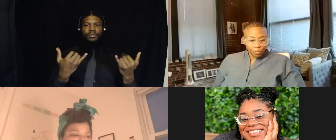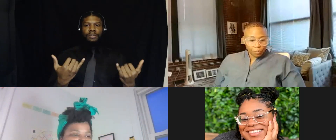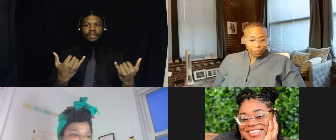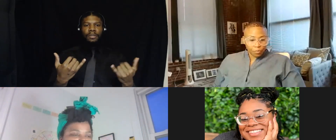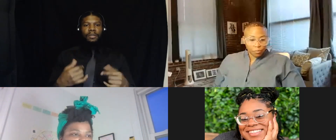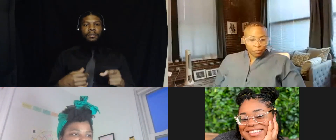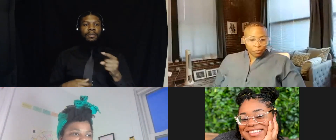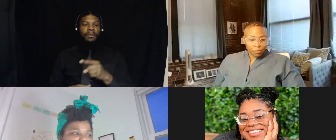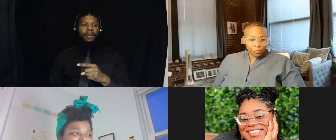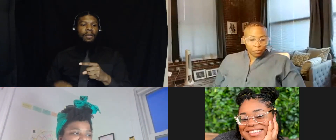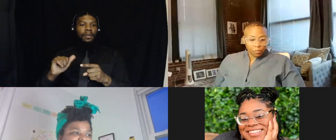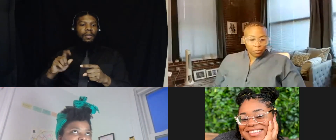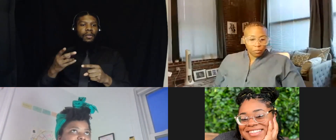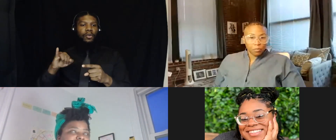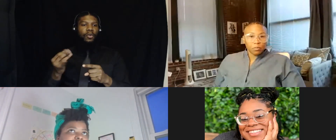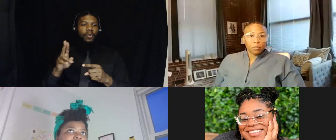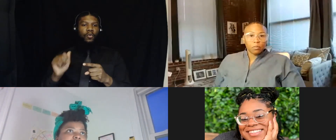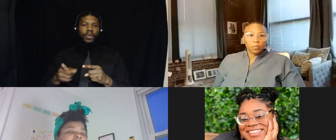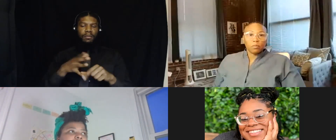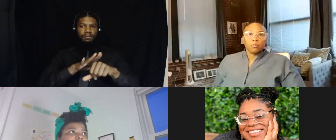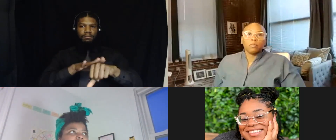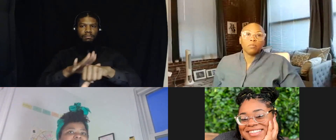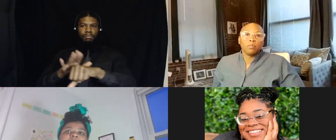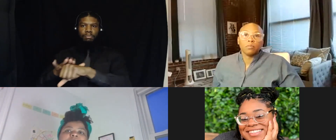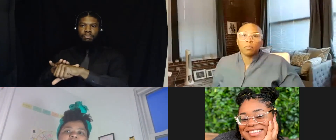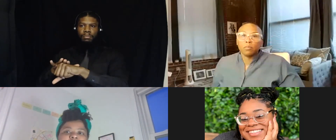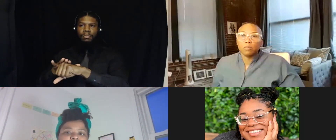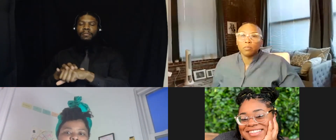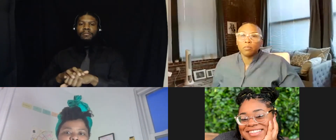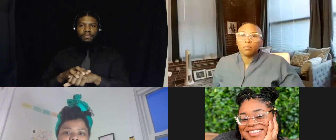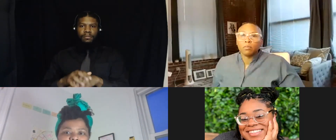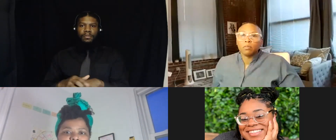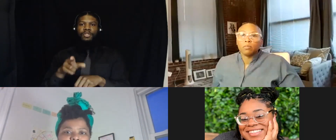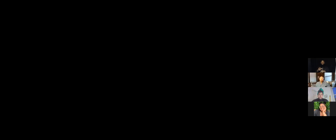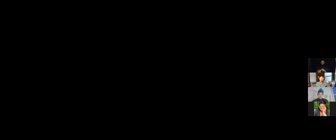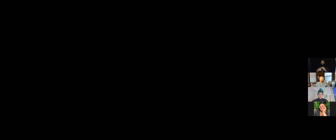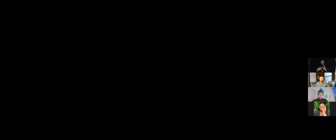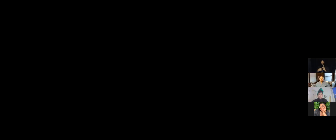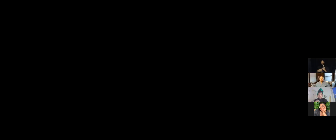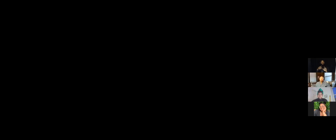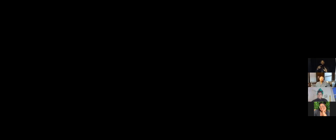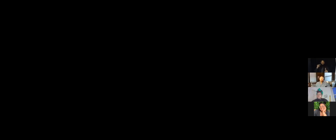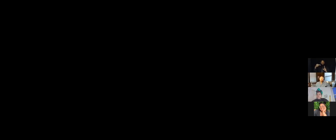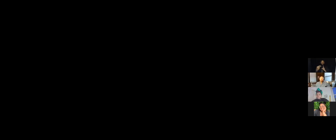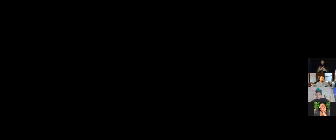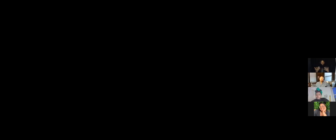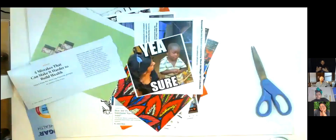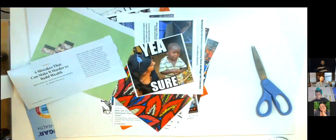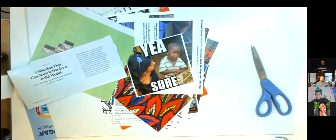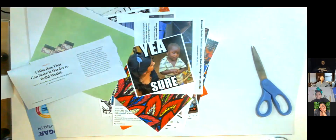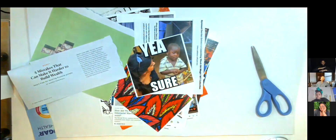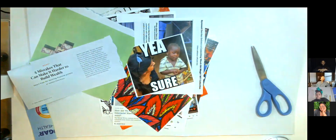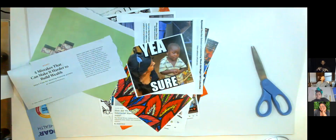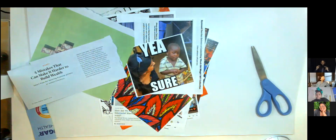aware that while CJ is sharing the tabletop view, I'll be reading the chat. If there are